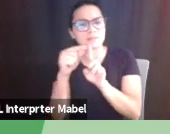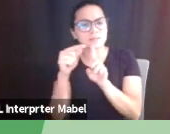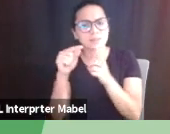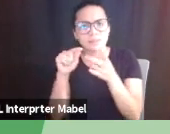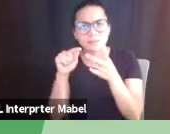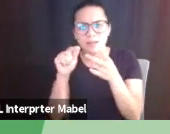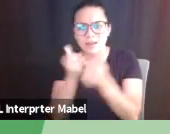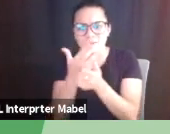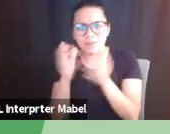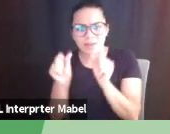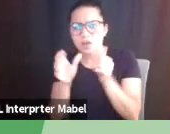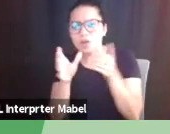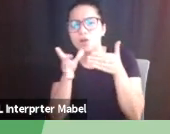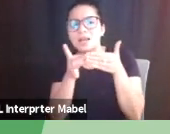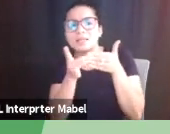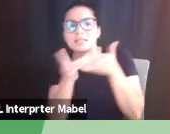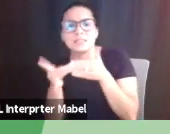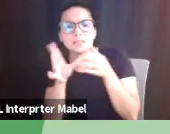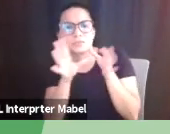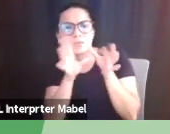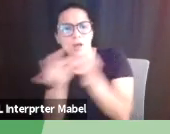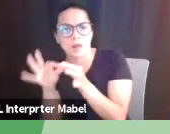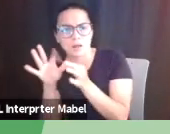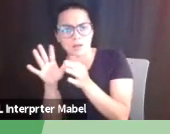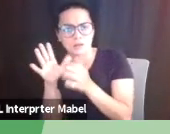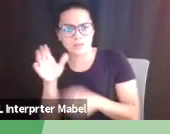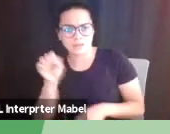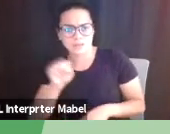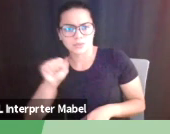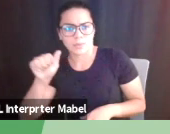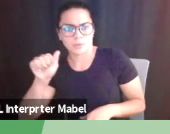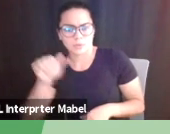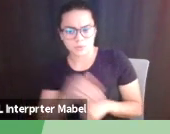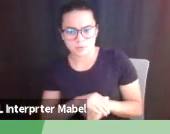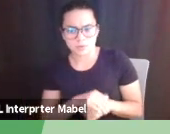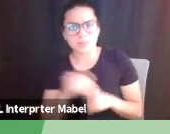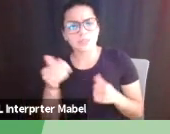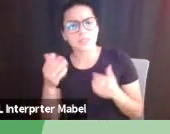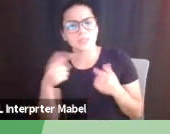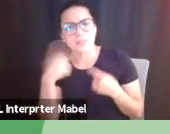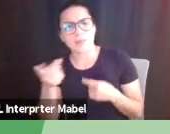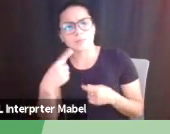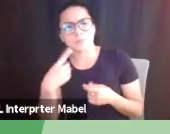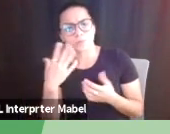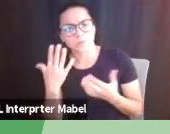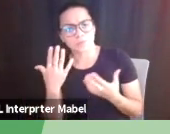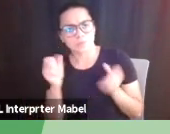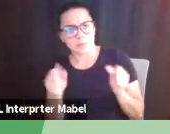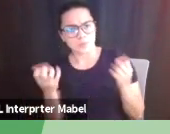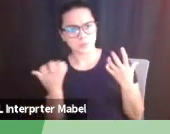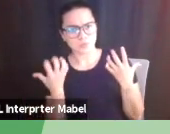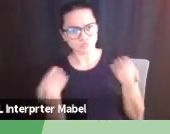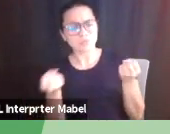abuse. Teach them to use their voices and say out loud, no, don't touch me there, etc.